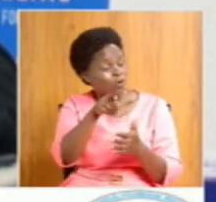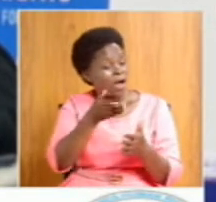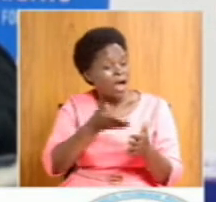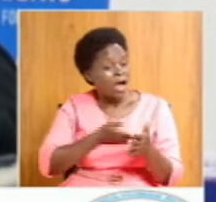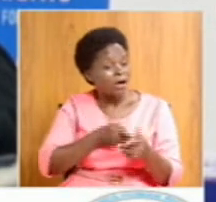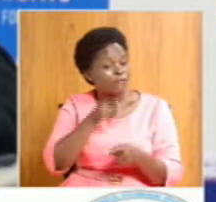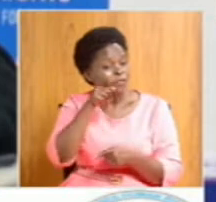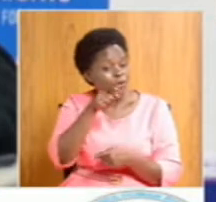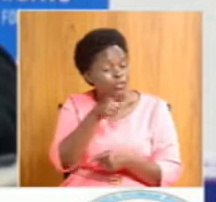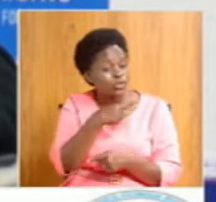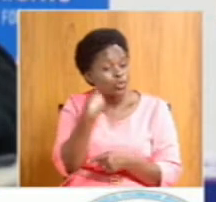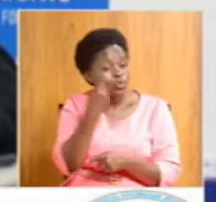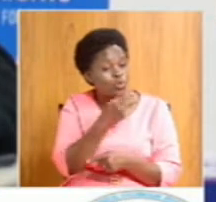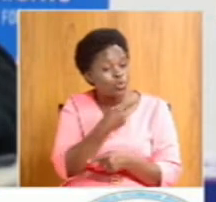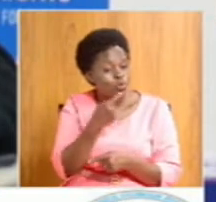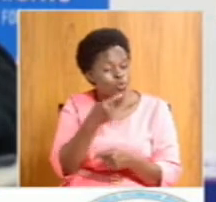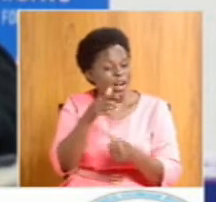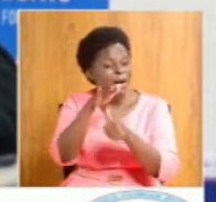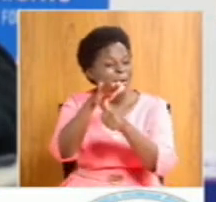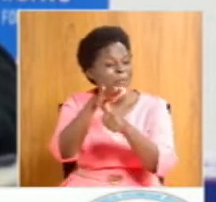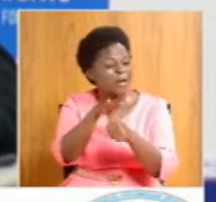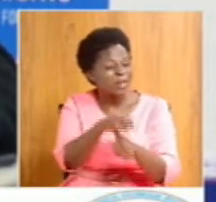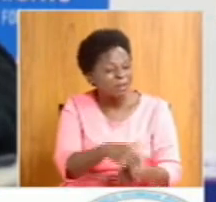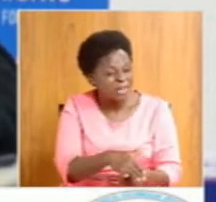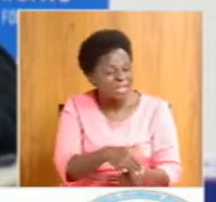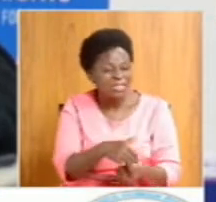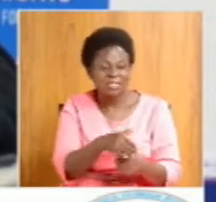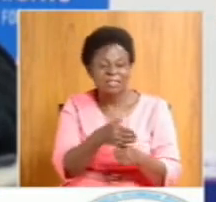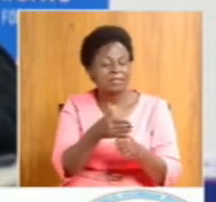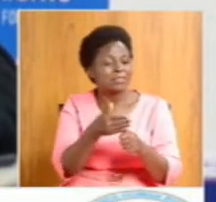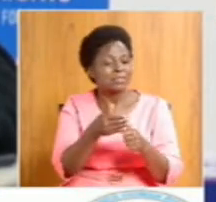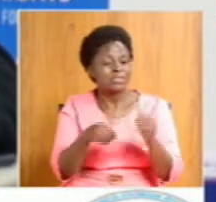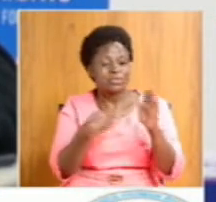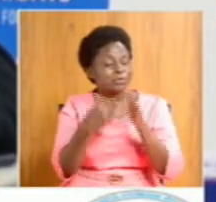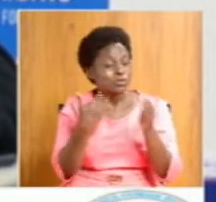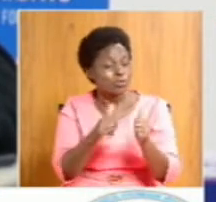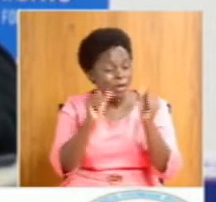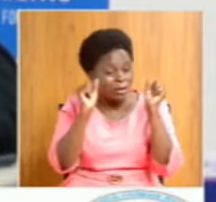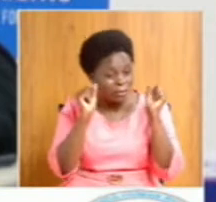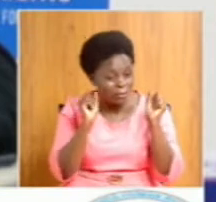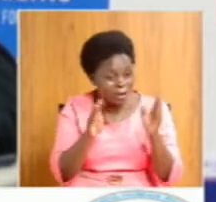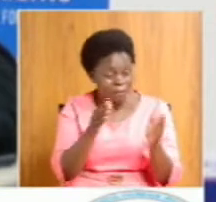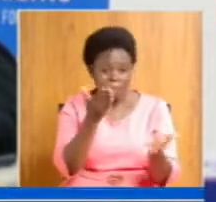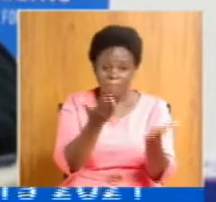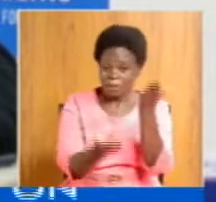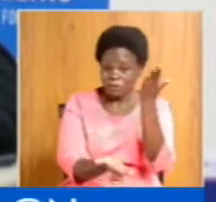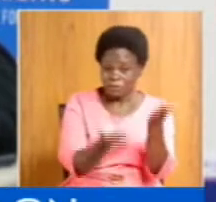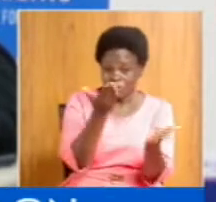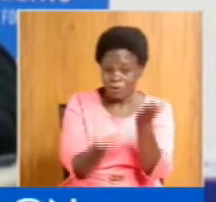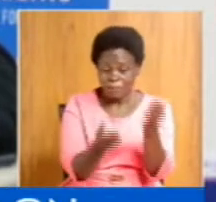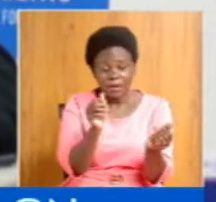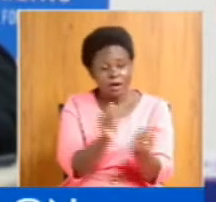those who are marginalized, who are disadvantaged in comparison with the